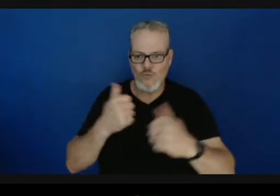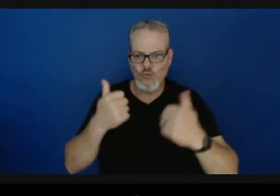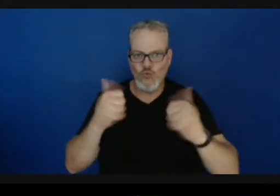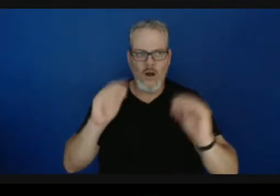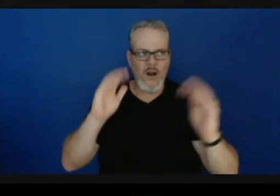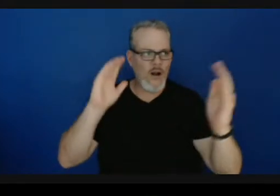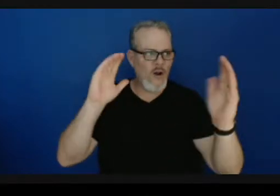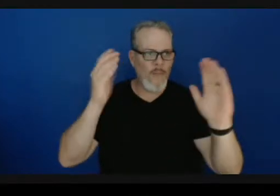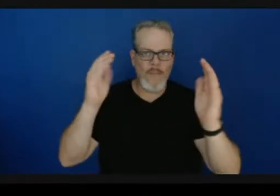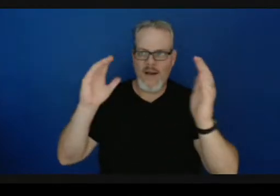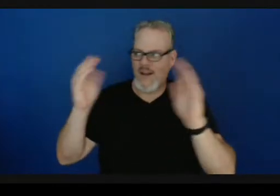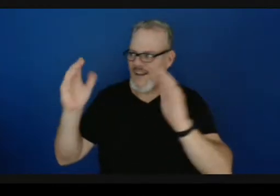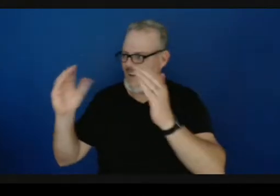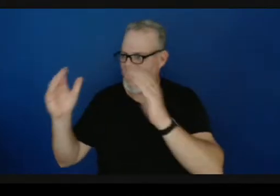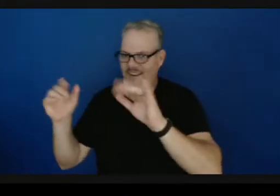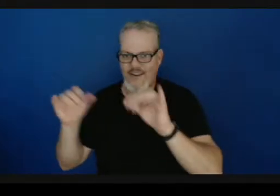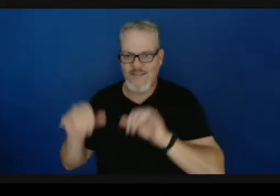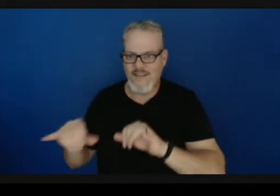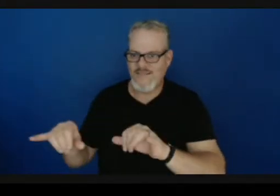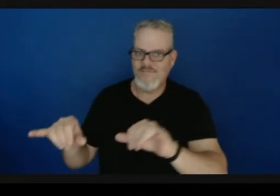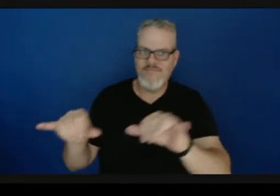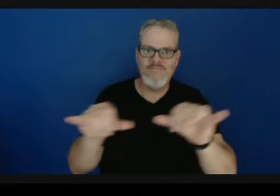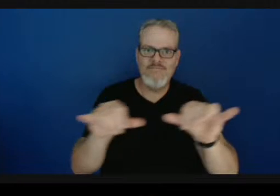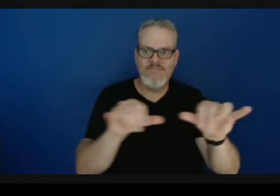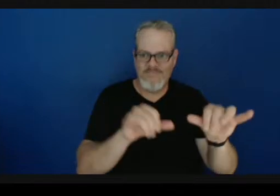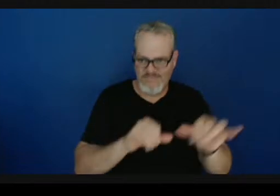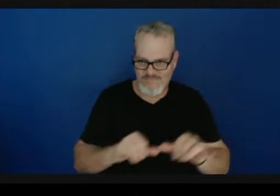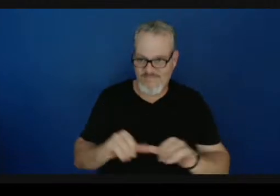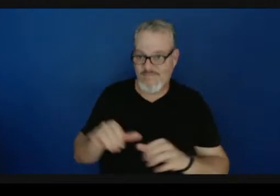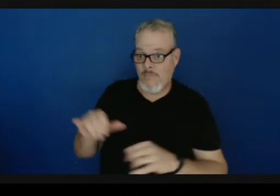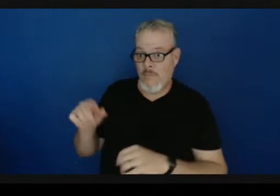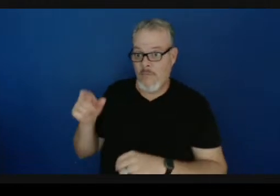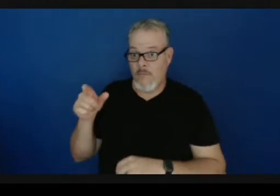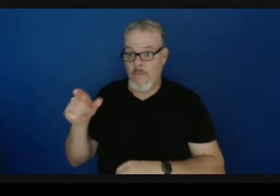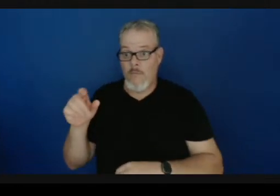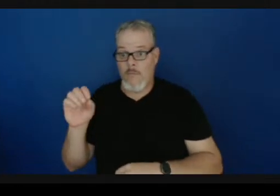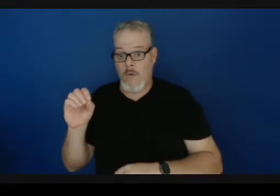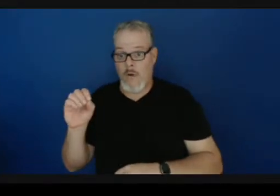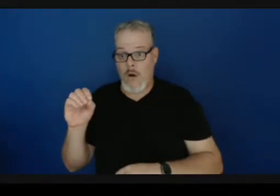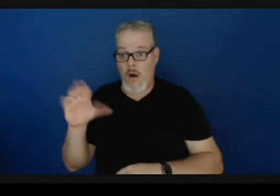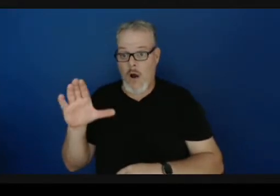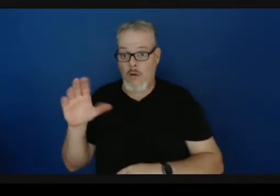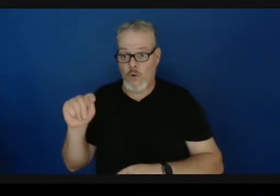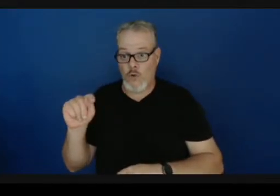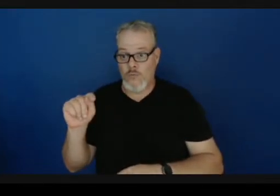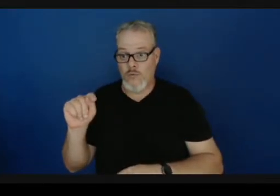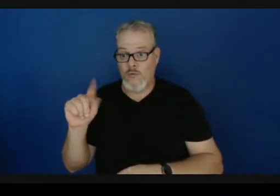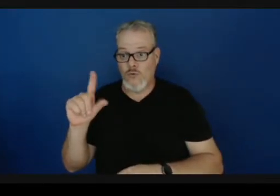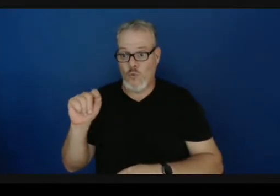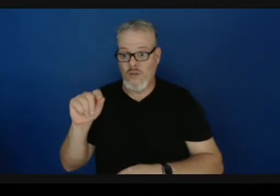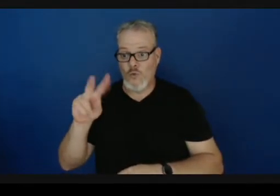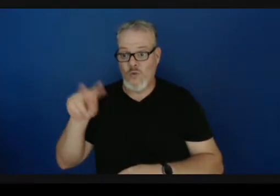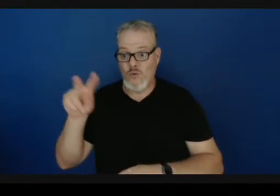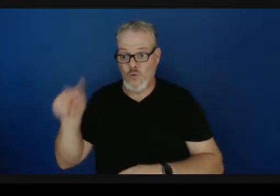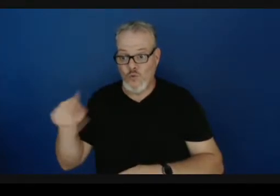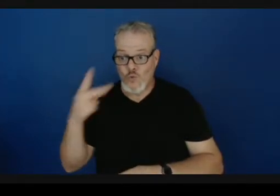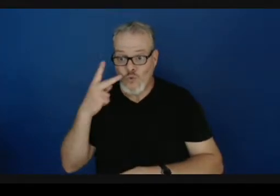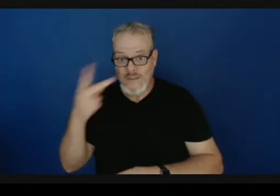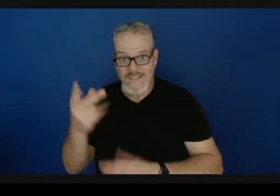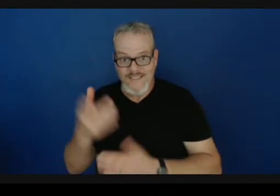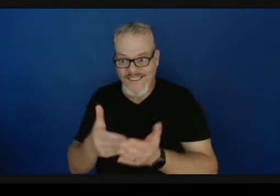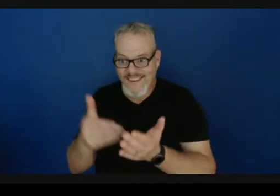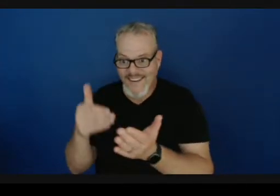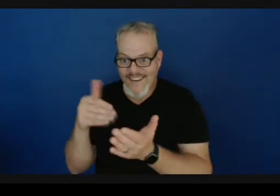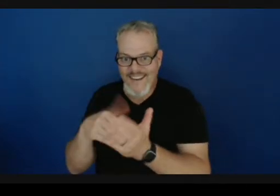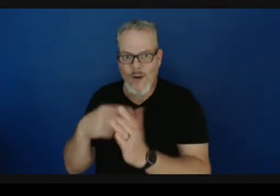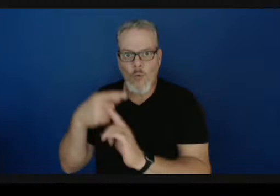now. So similar patterns. And in October of 2022, you can see that they're pointing this out. Hey, look at this. It would be a month later